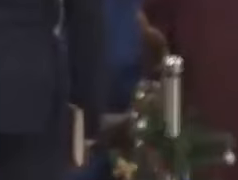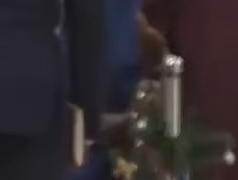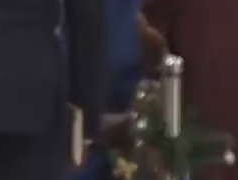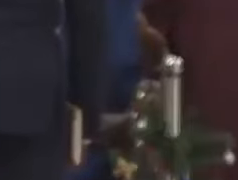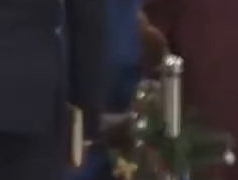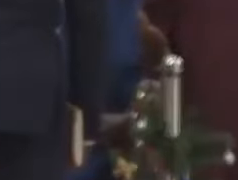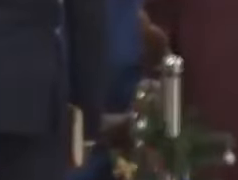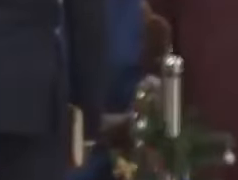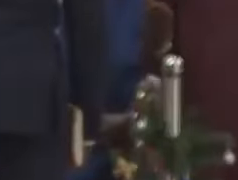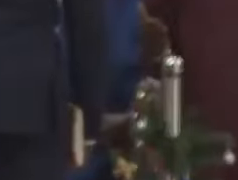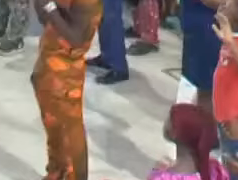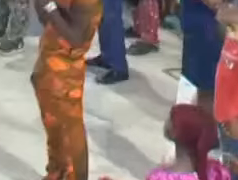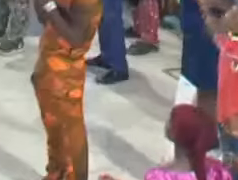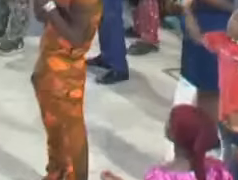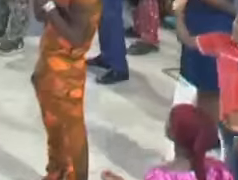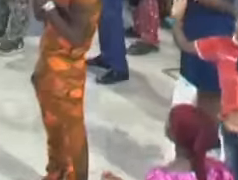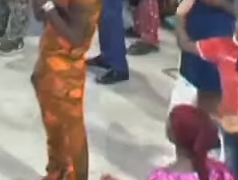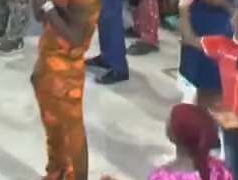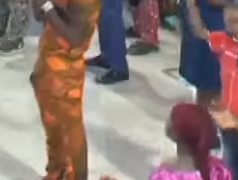He will purify you.